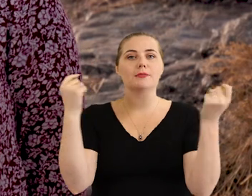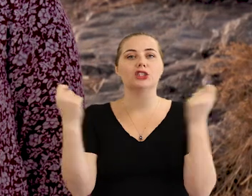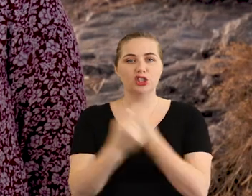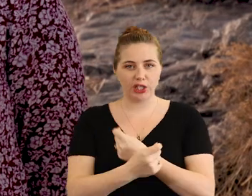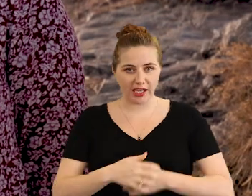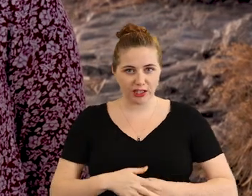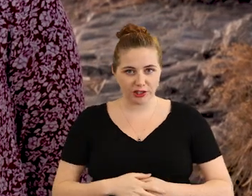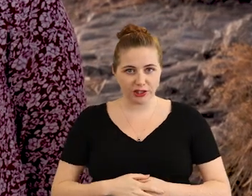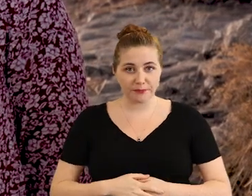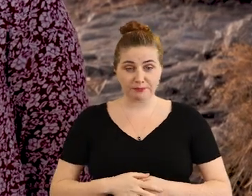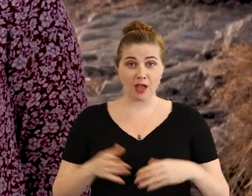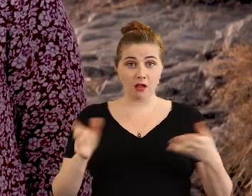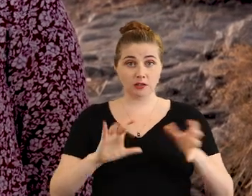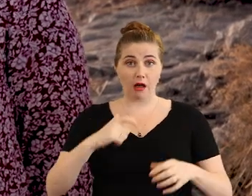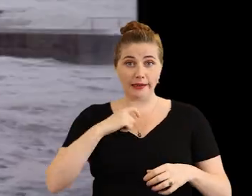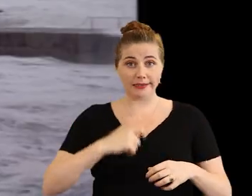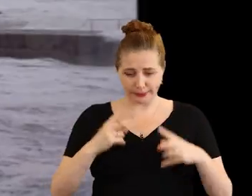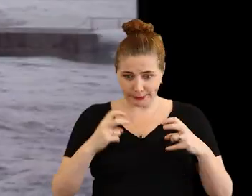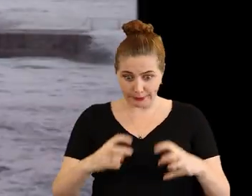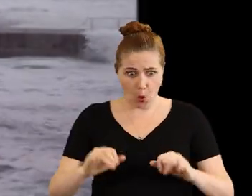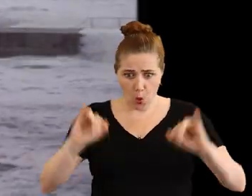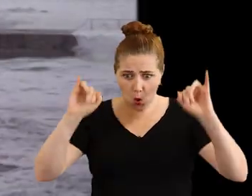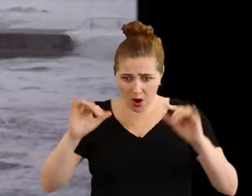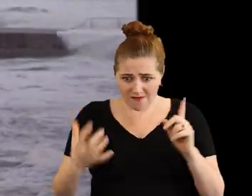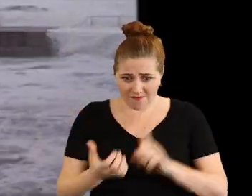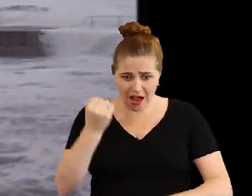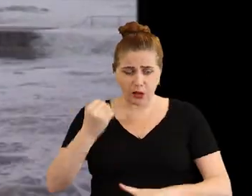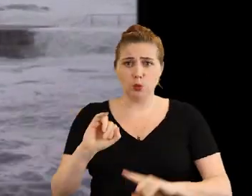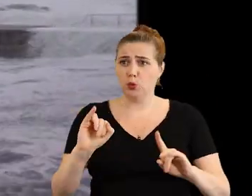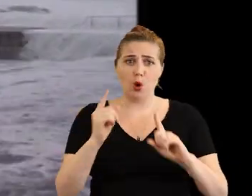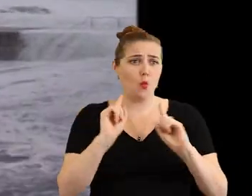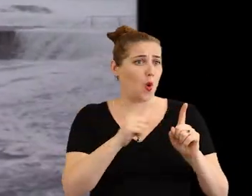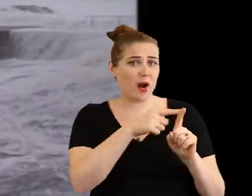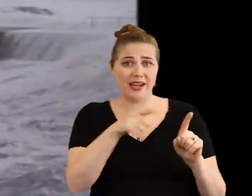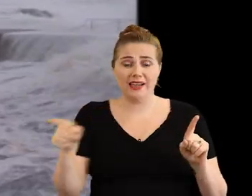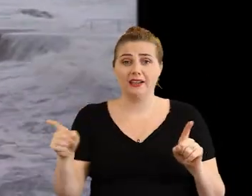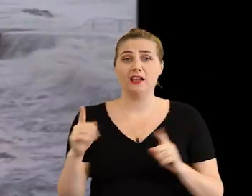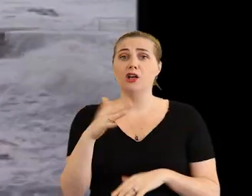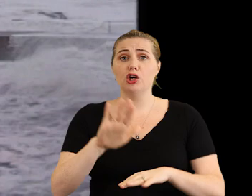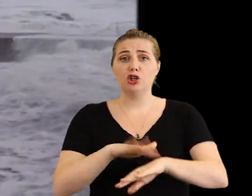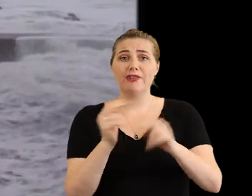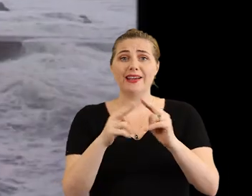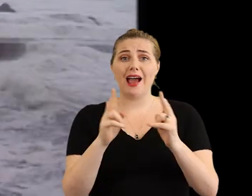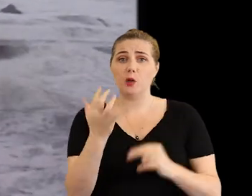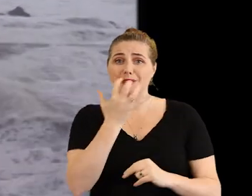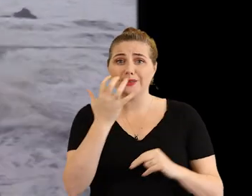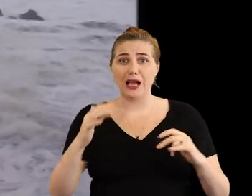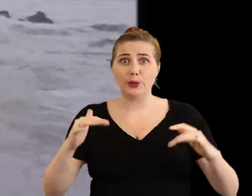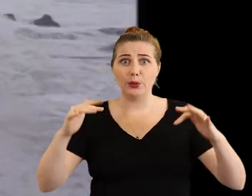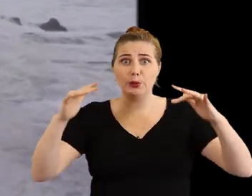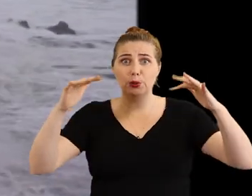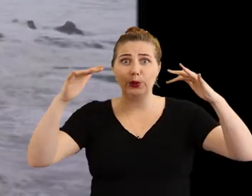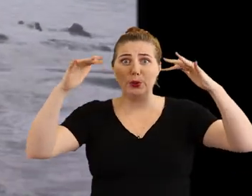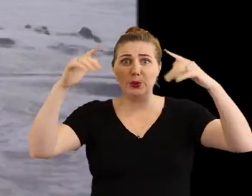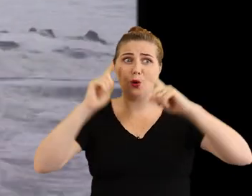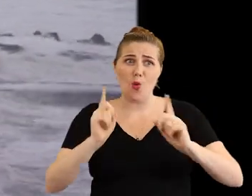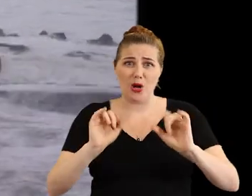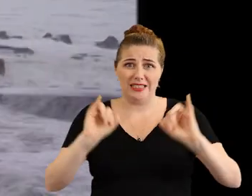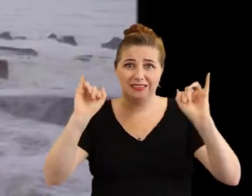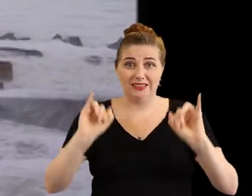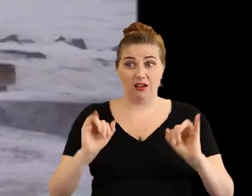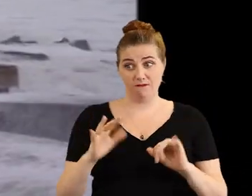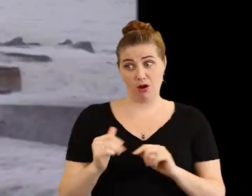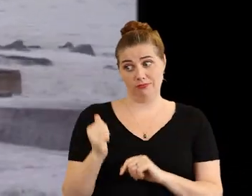on climate change. Scientists first started warning of the impact of greenhouse gases in the late 19th